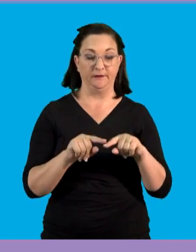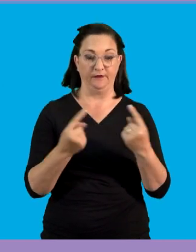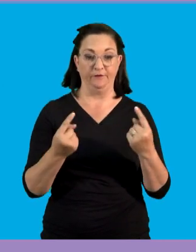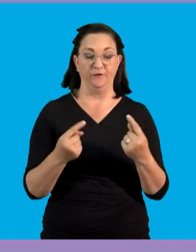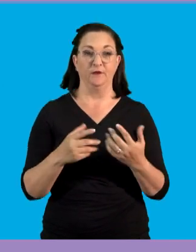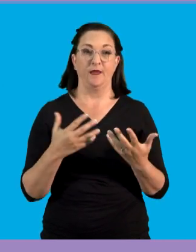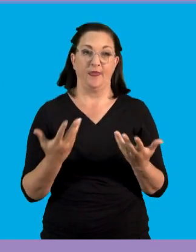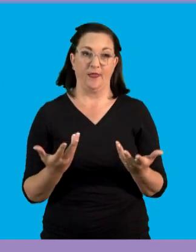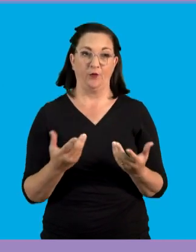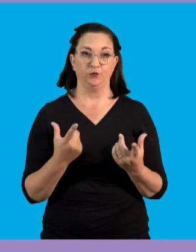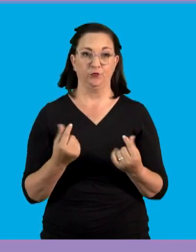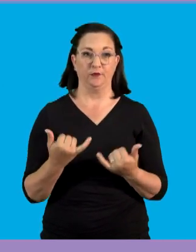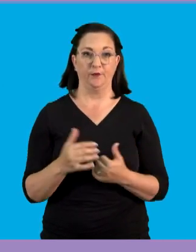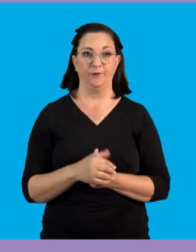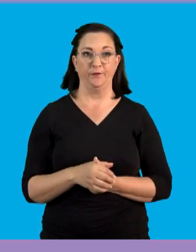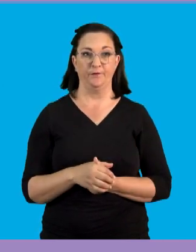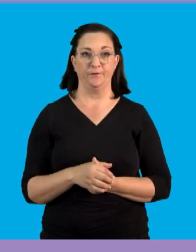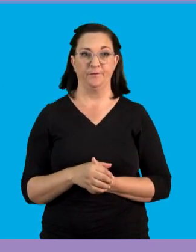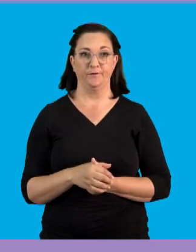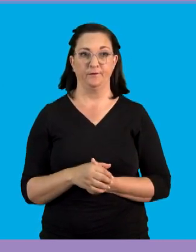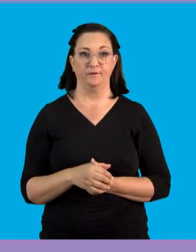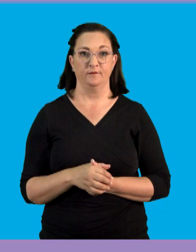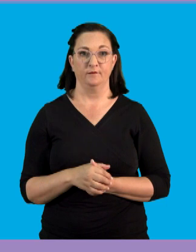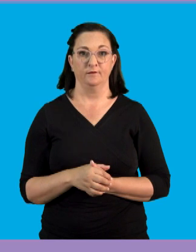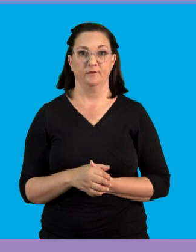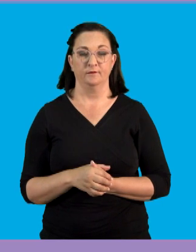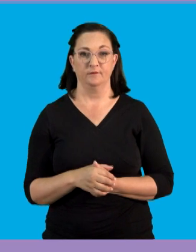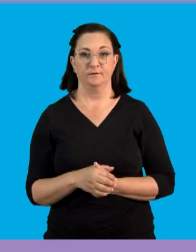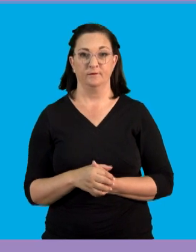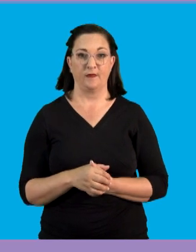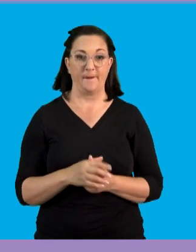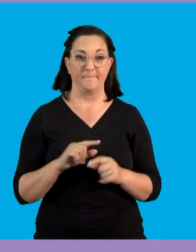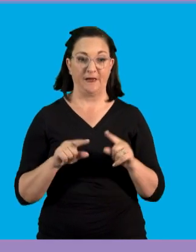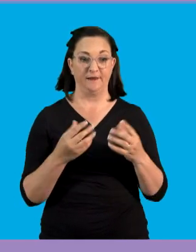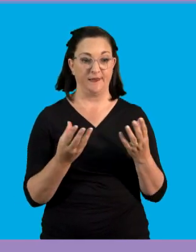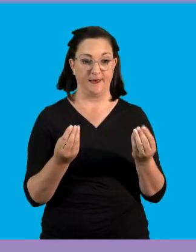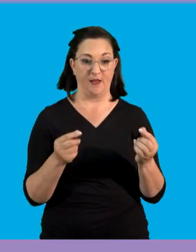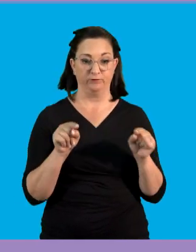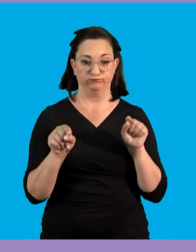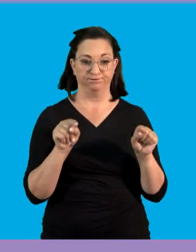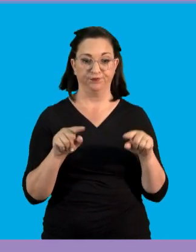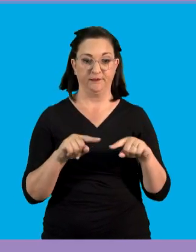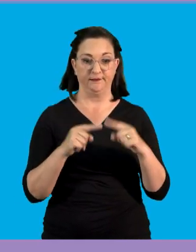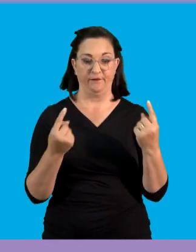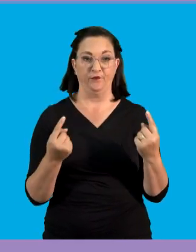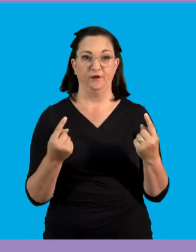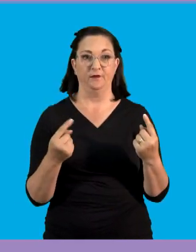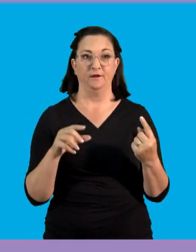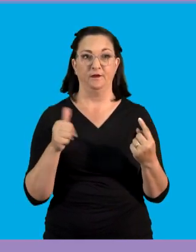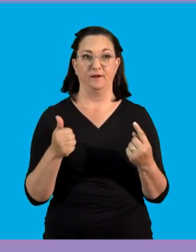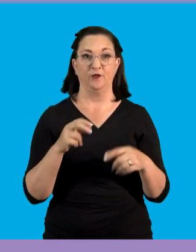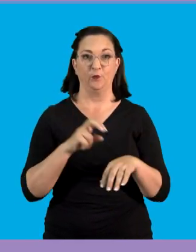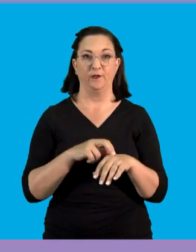For us to keep the denominator must be the same. So when the denominators are not the same, we must find